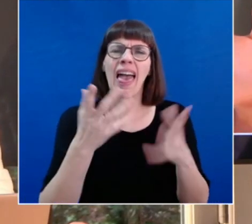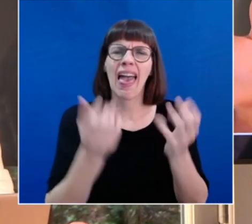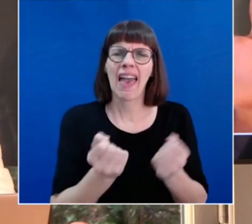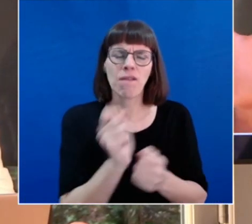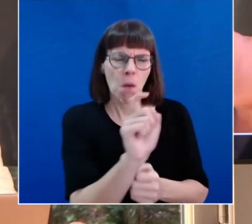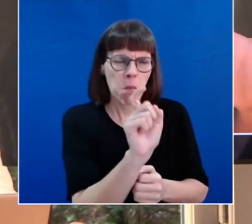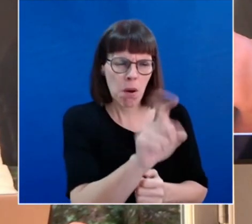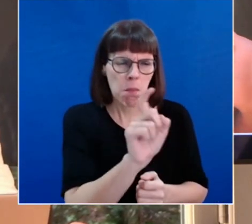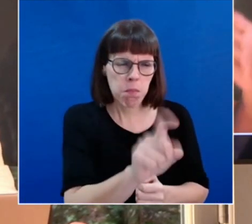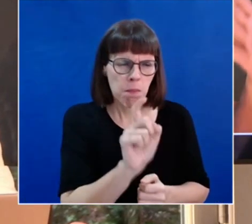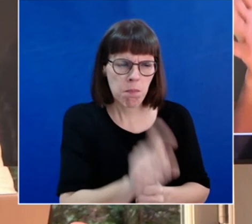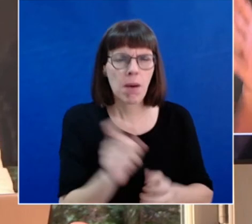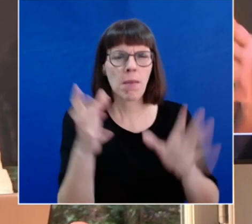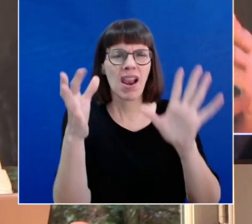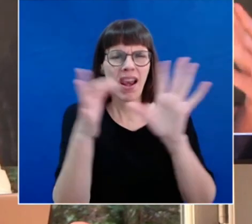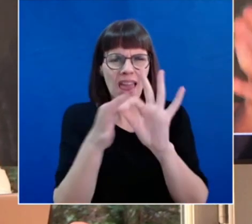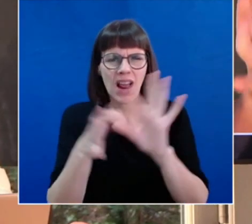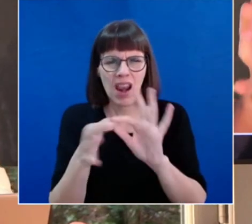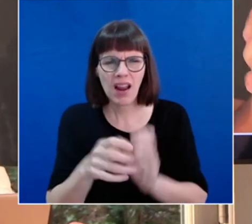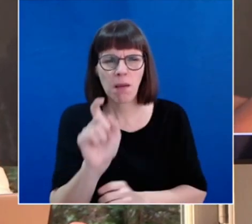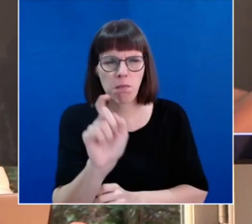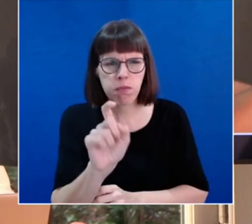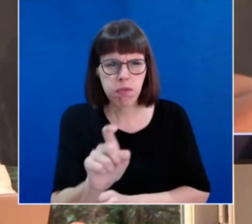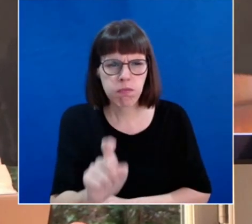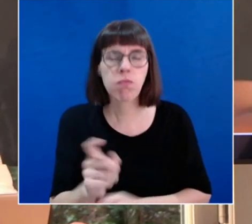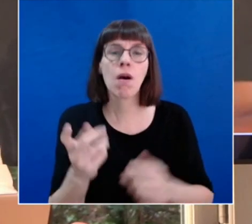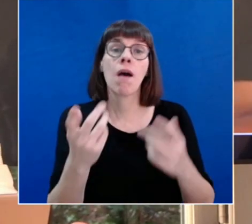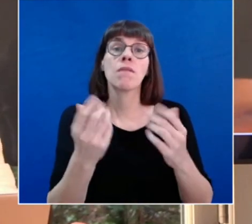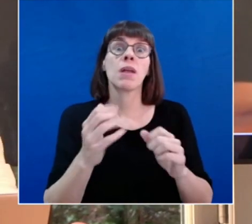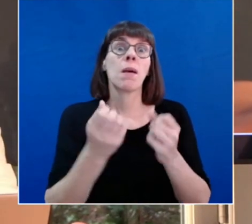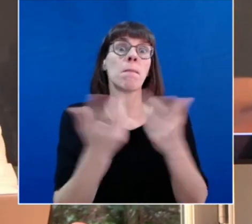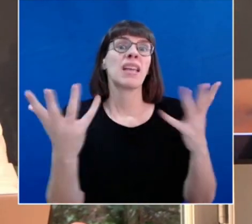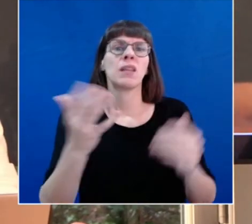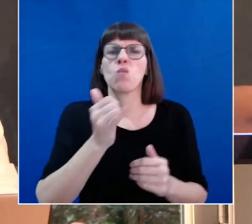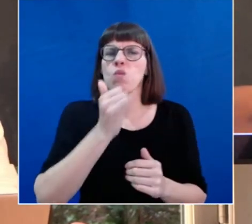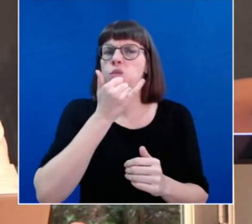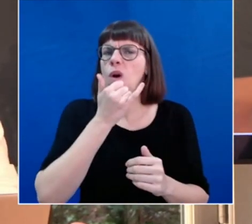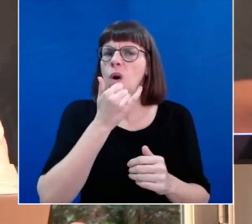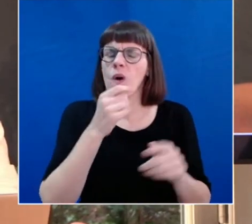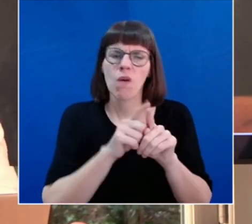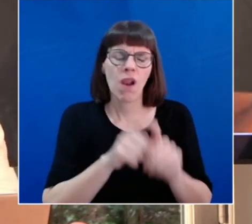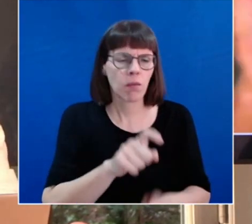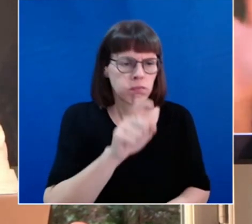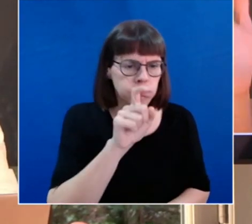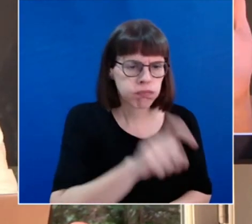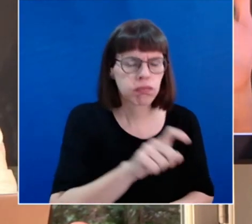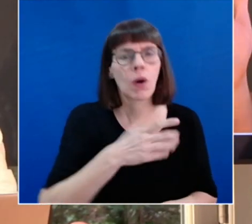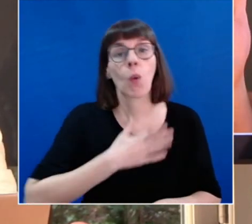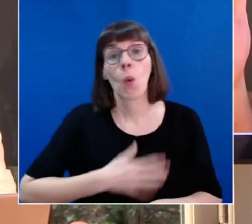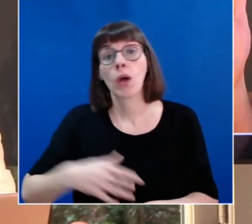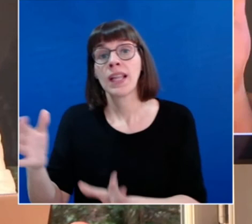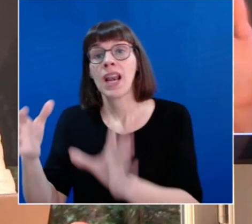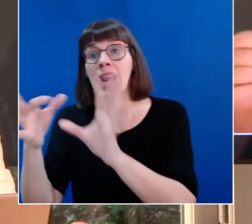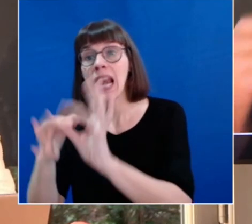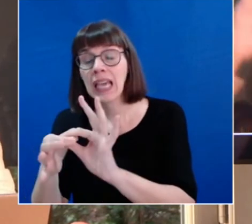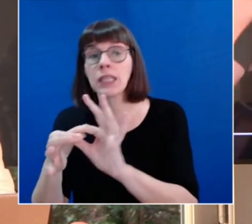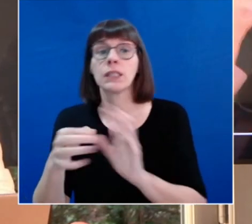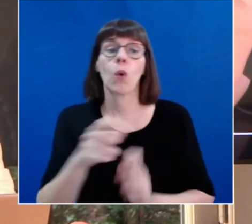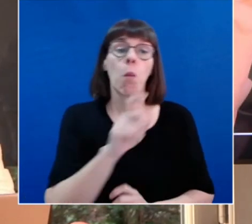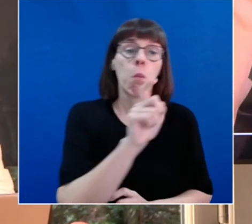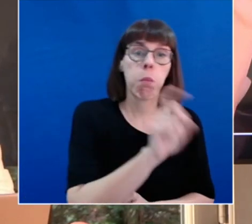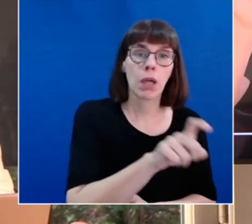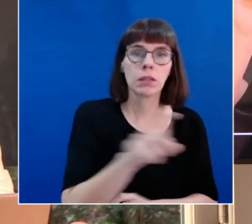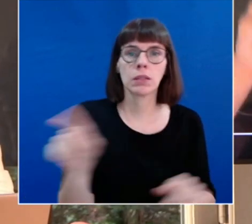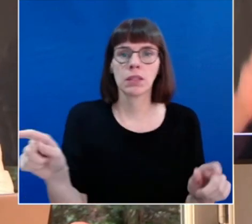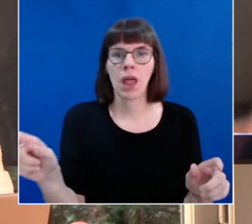So there is a lot of misuse of buttons when people wants to use links, and links when people wants to use buttons. I think the